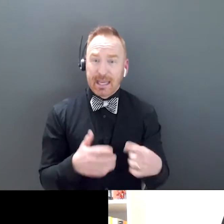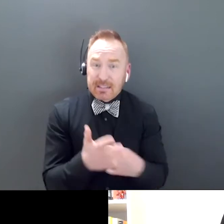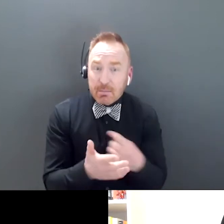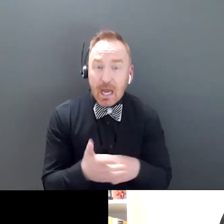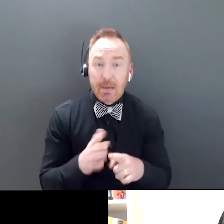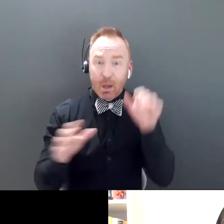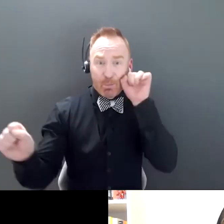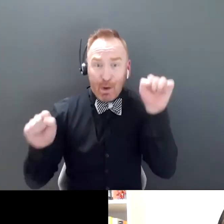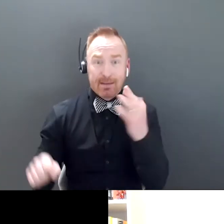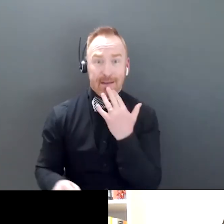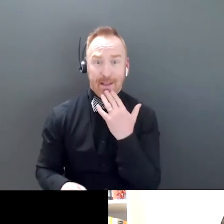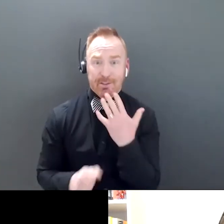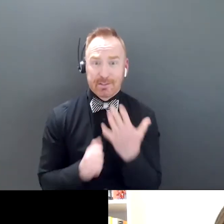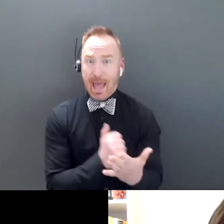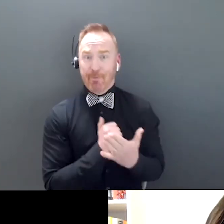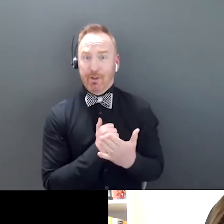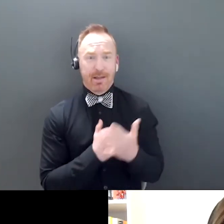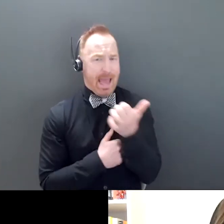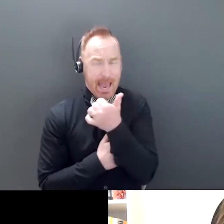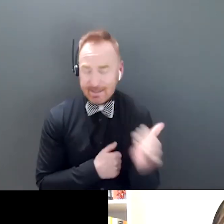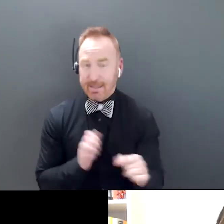like anything that catches attention, right?